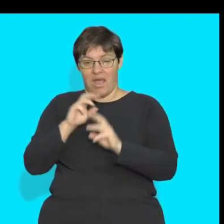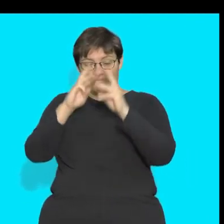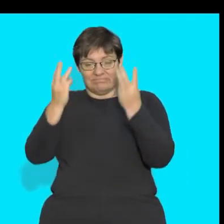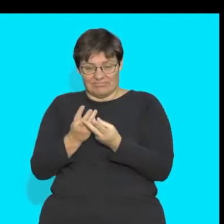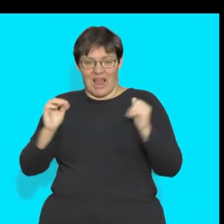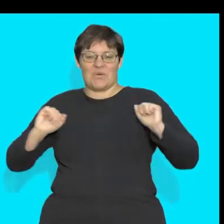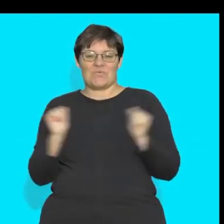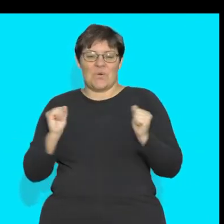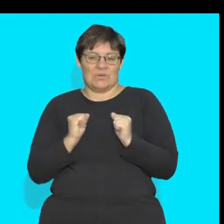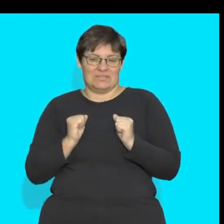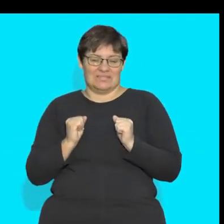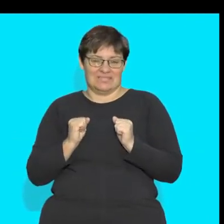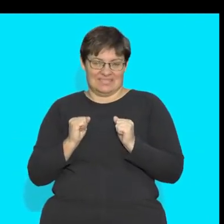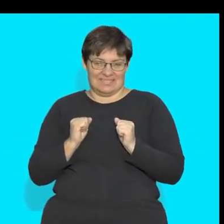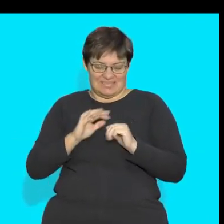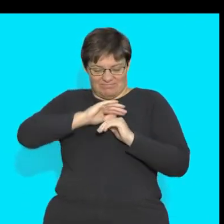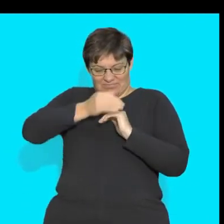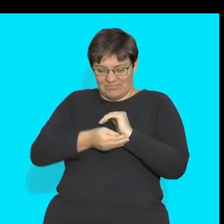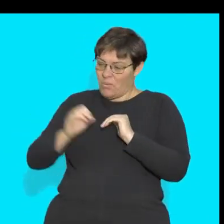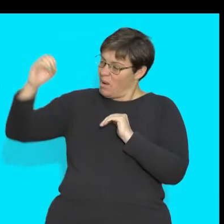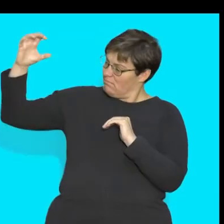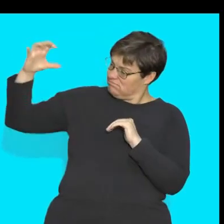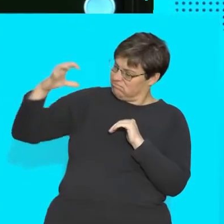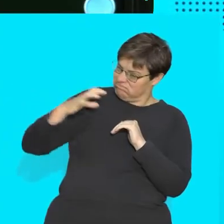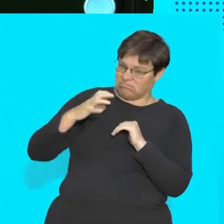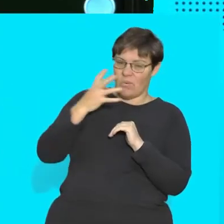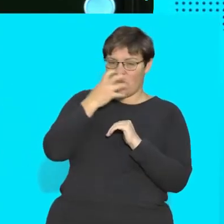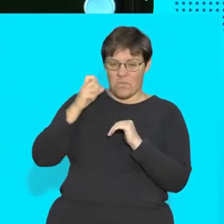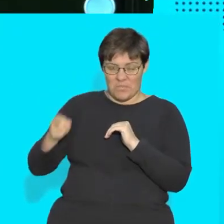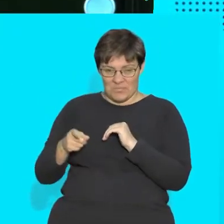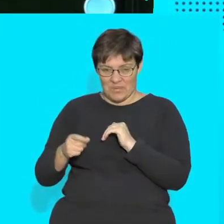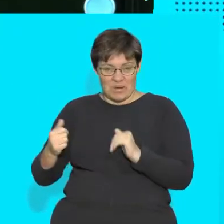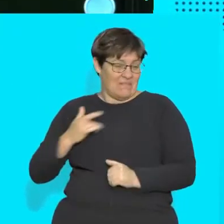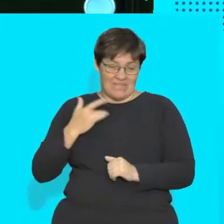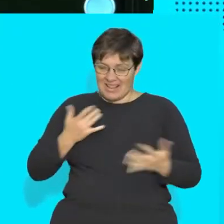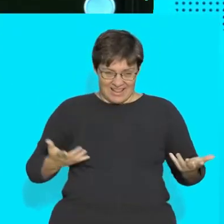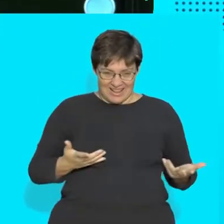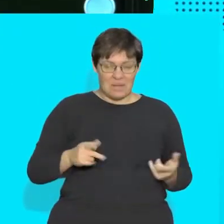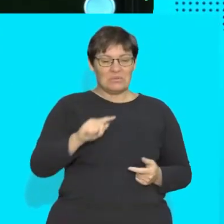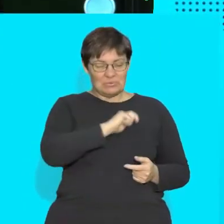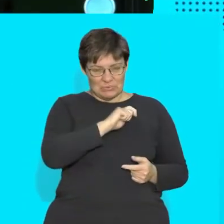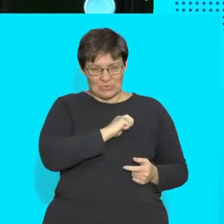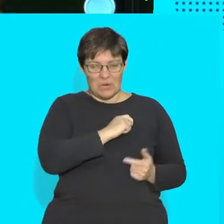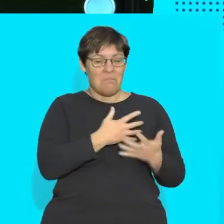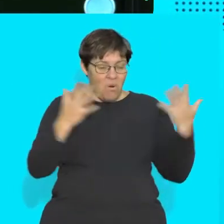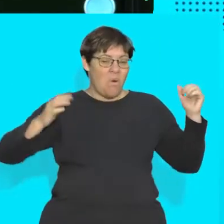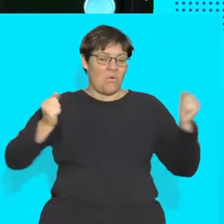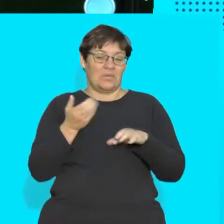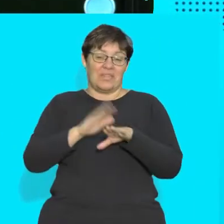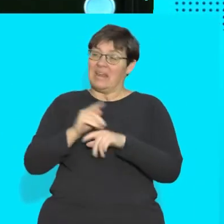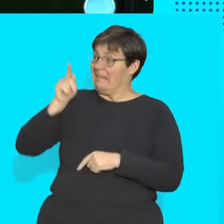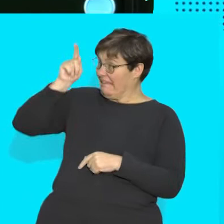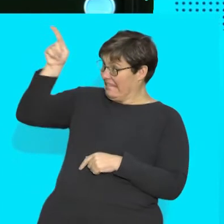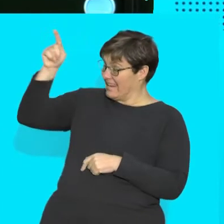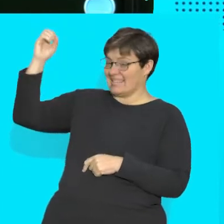like a cold blanket almost, okay? And even though we don't think it actually does, it's much colder than